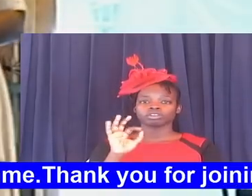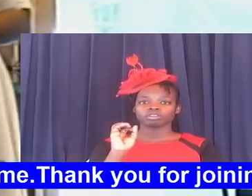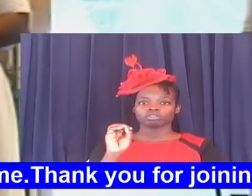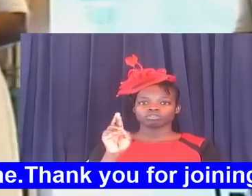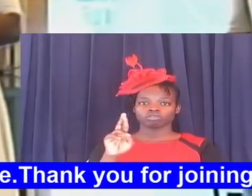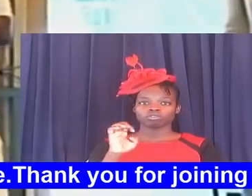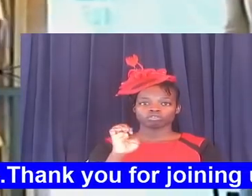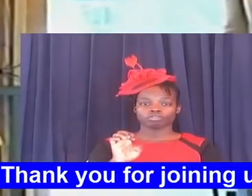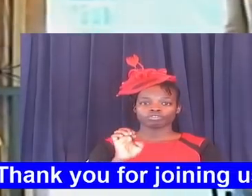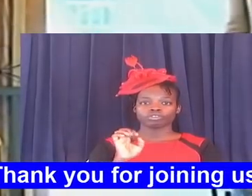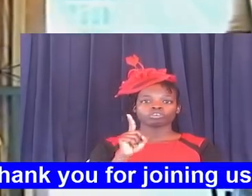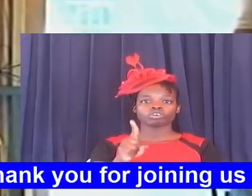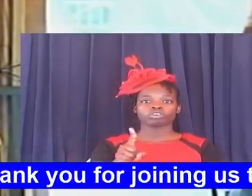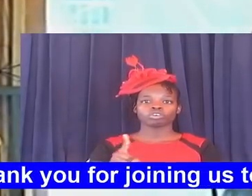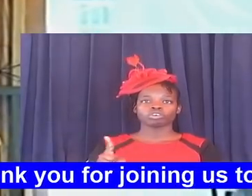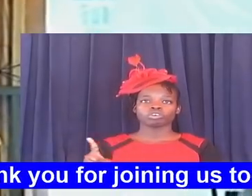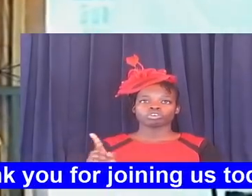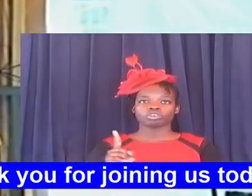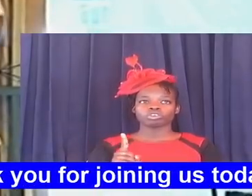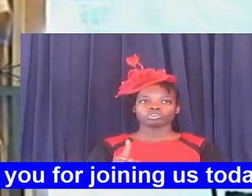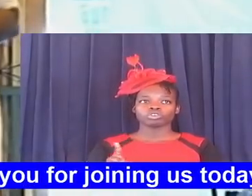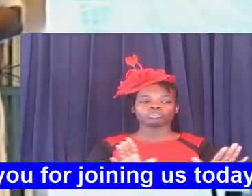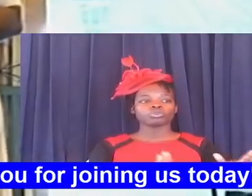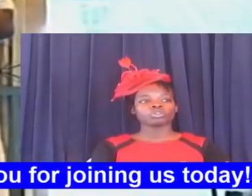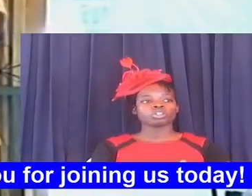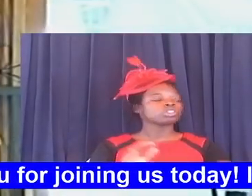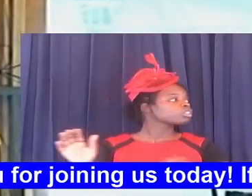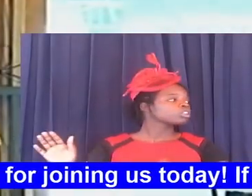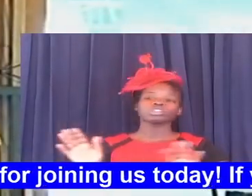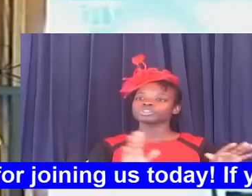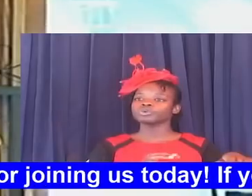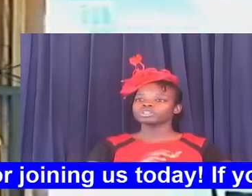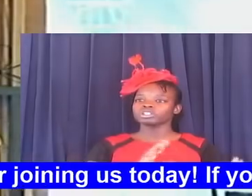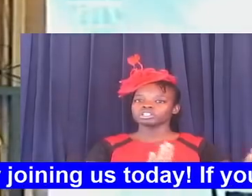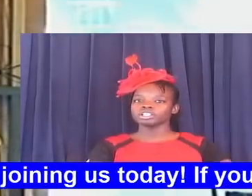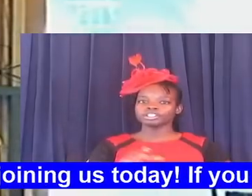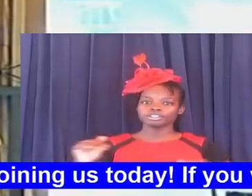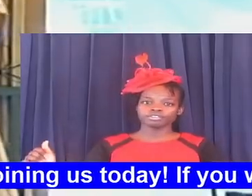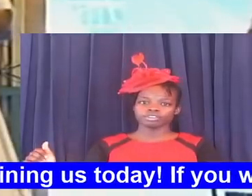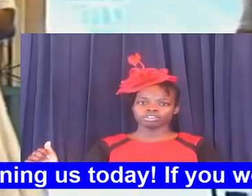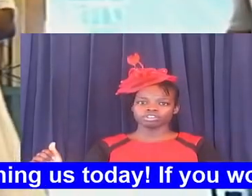just to make a new commitment to the living God.